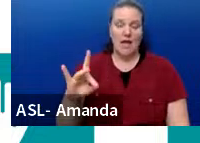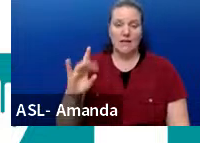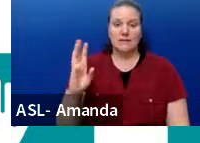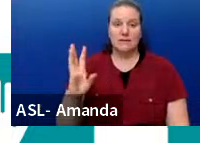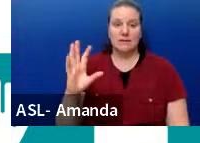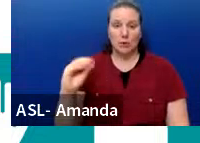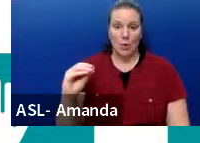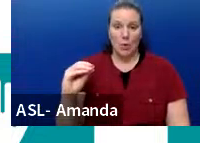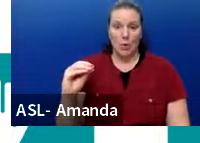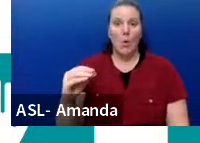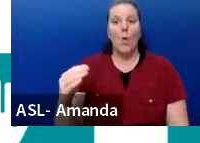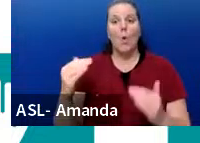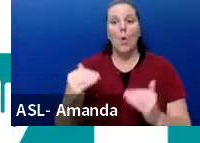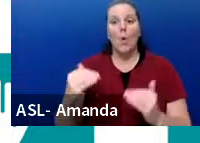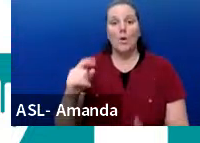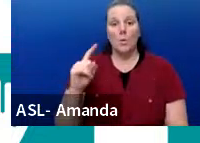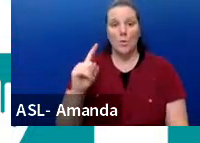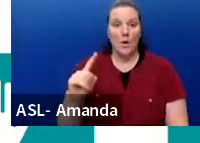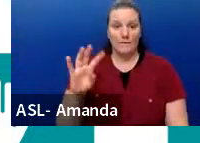1-646-931-3860 or